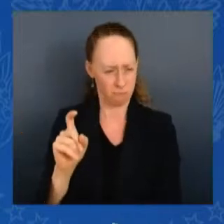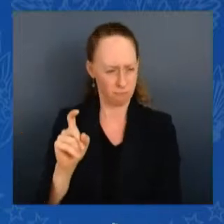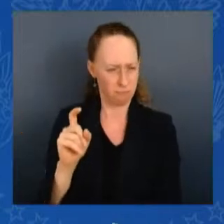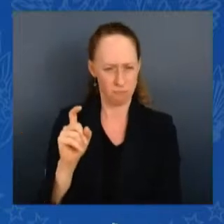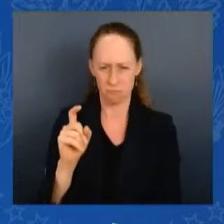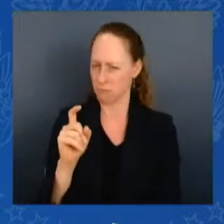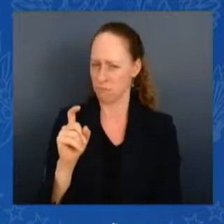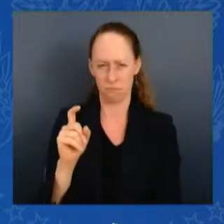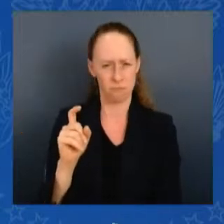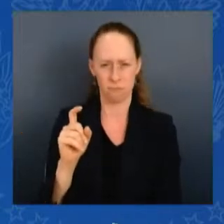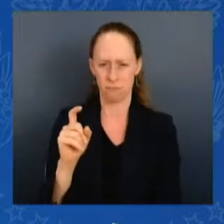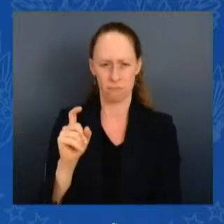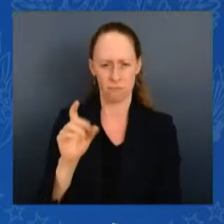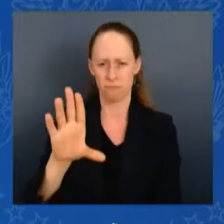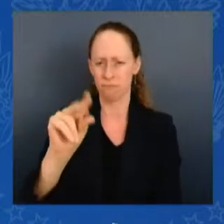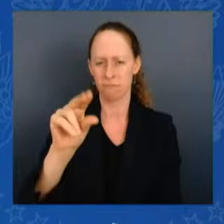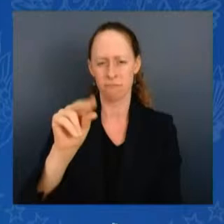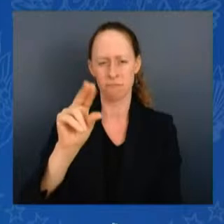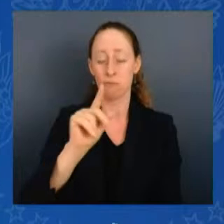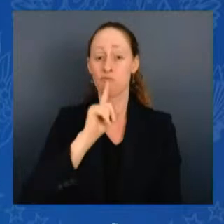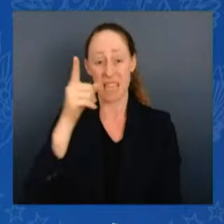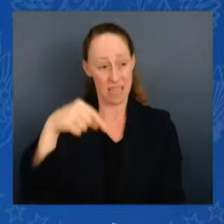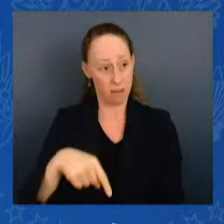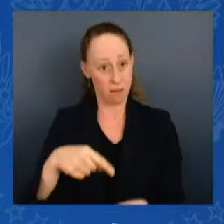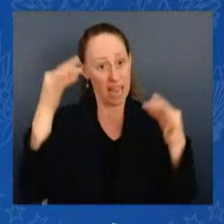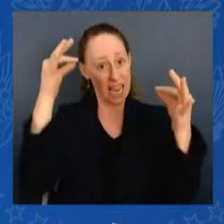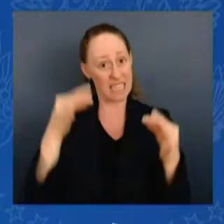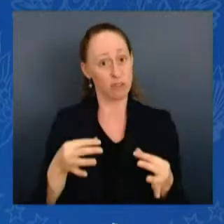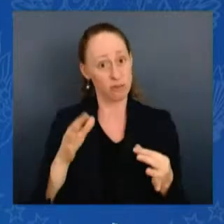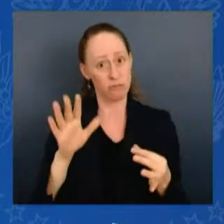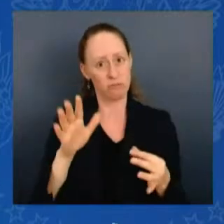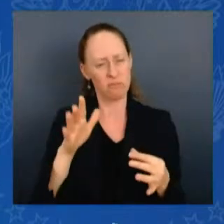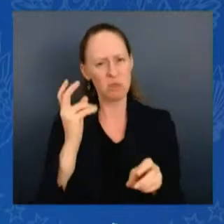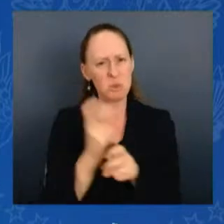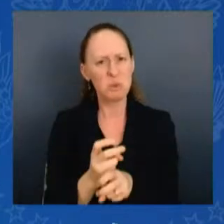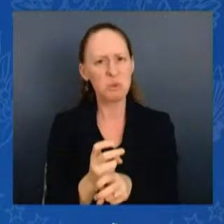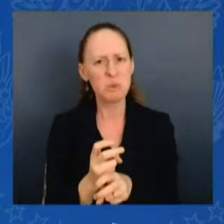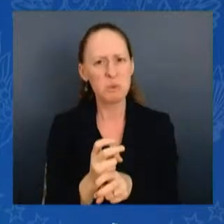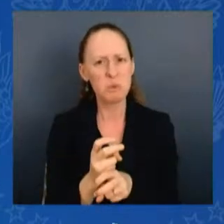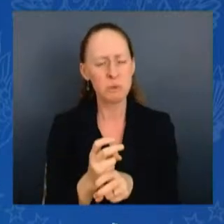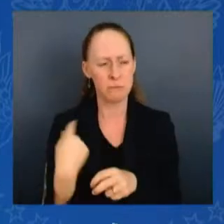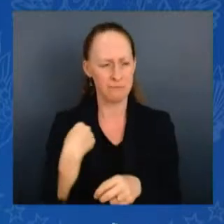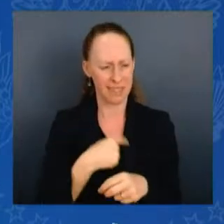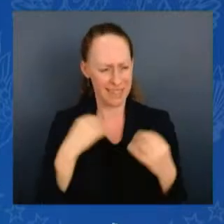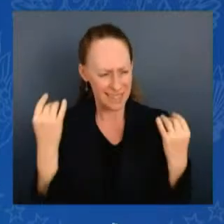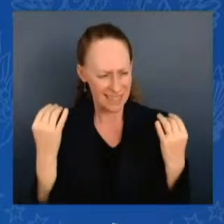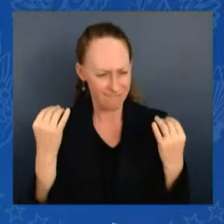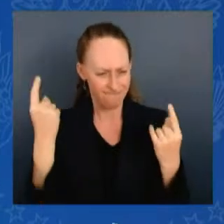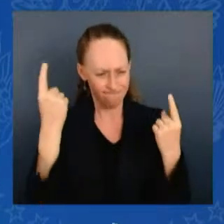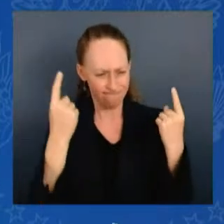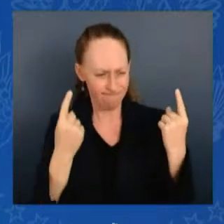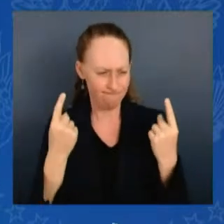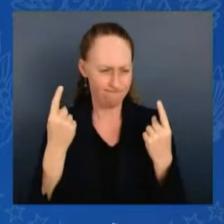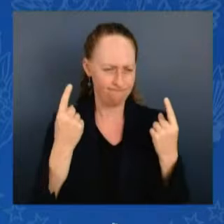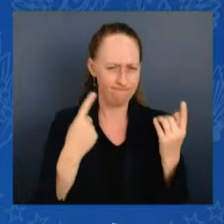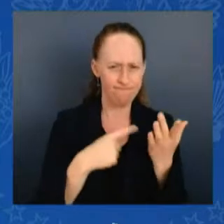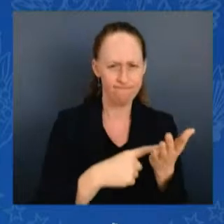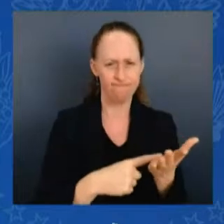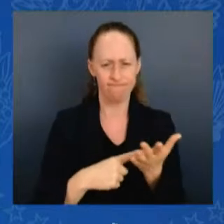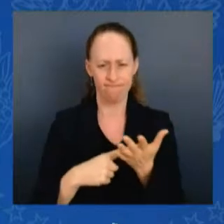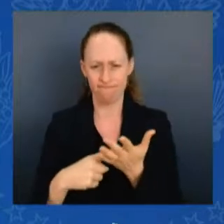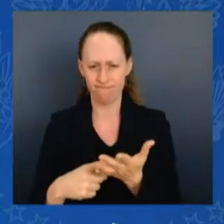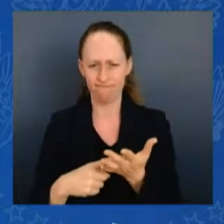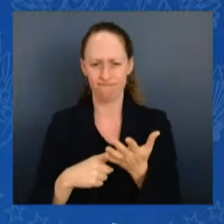decision, and it took time. But in the end, we stood up